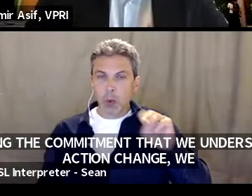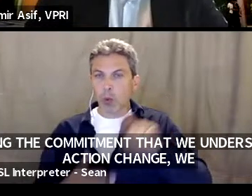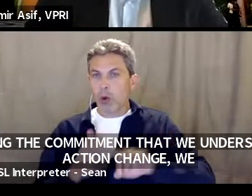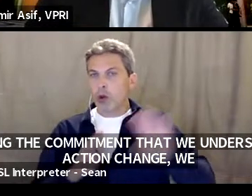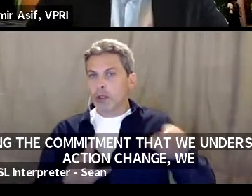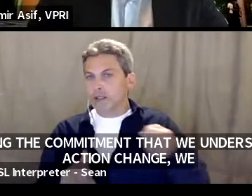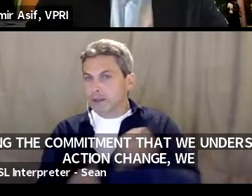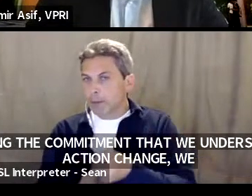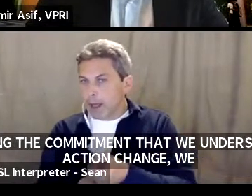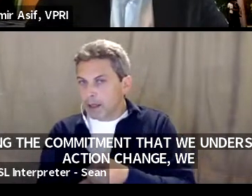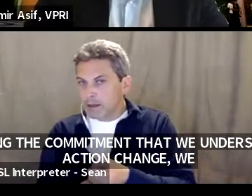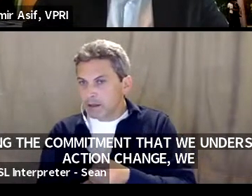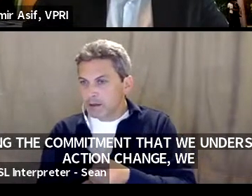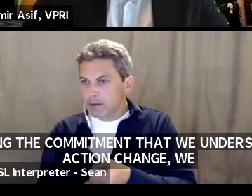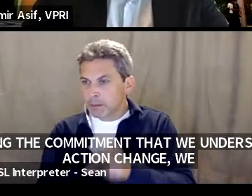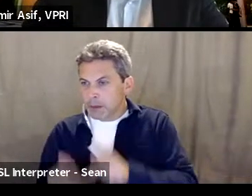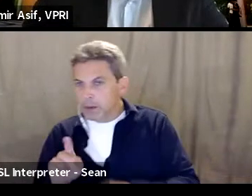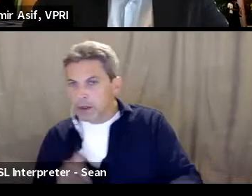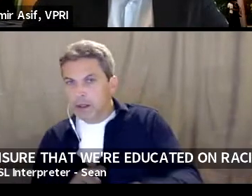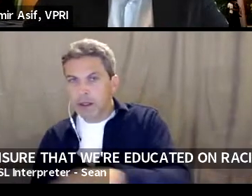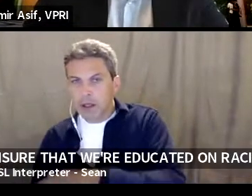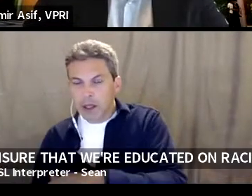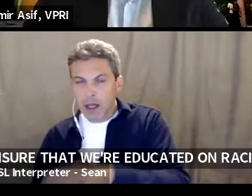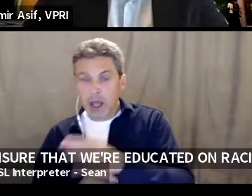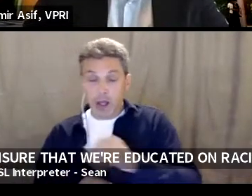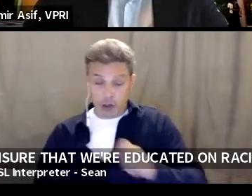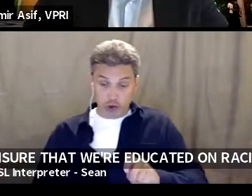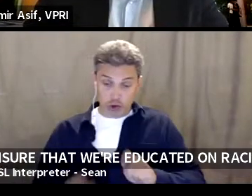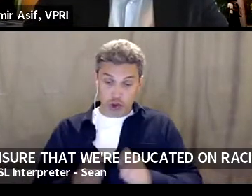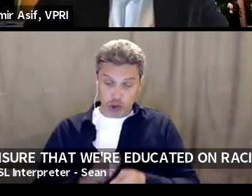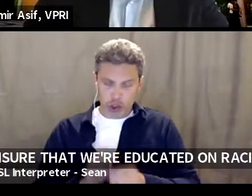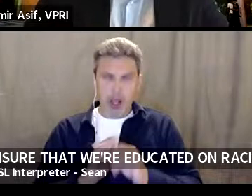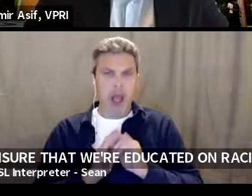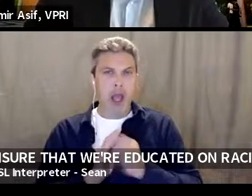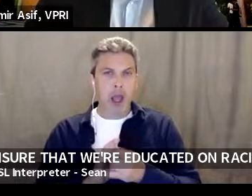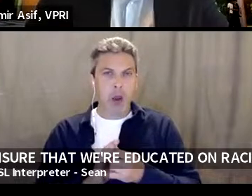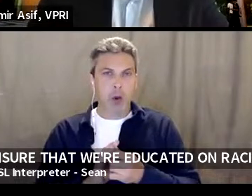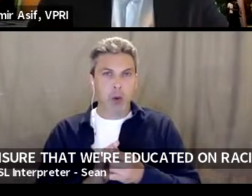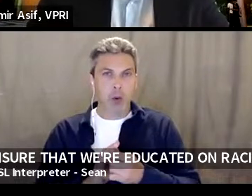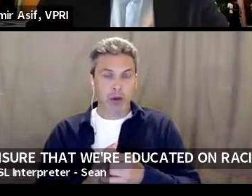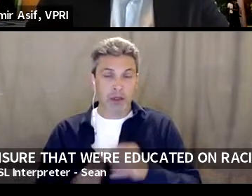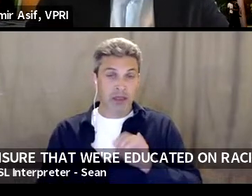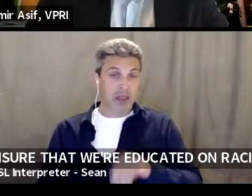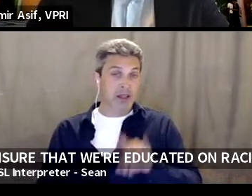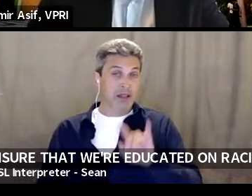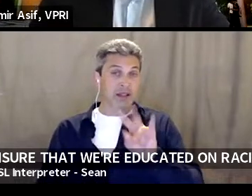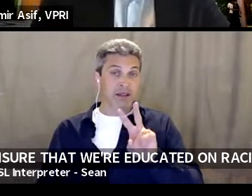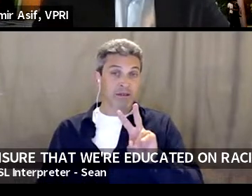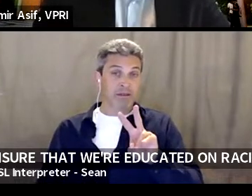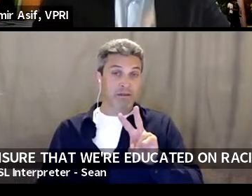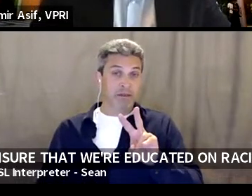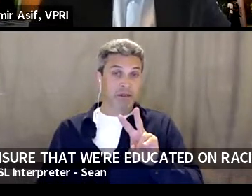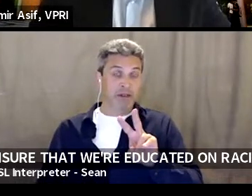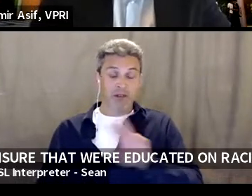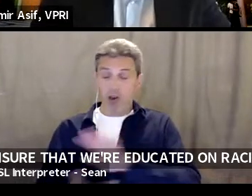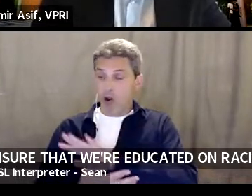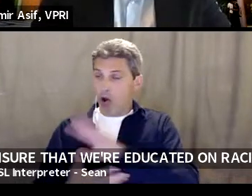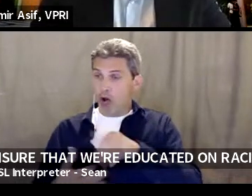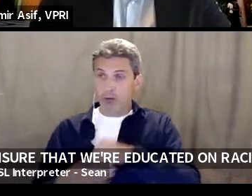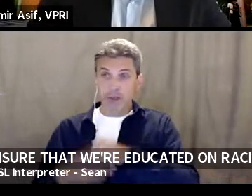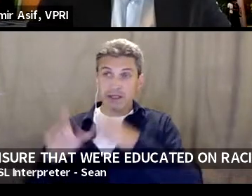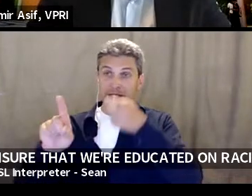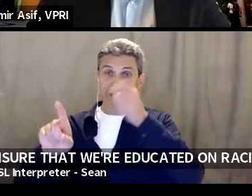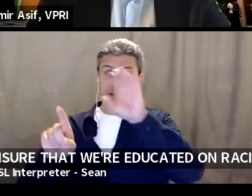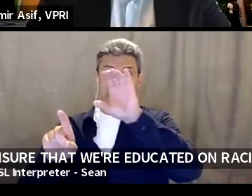and how to implement change. So across the division, from the executive and the leadership